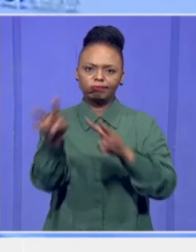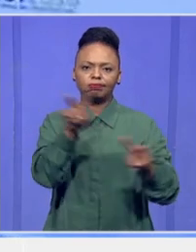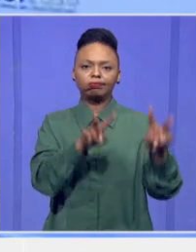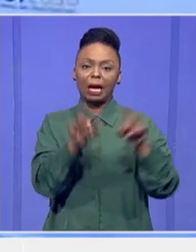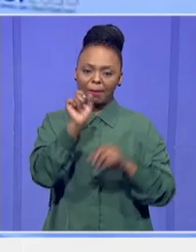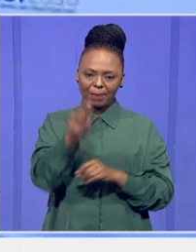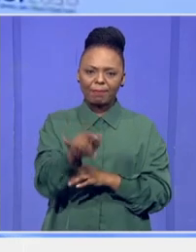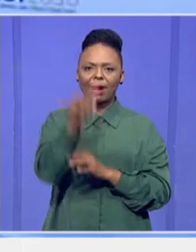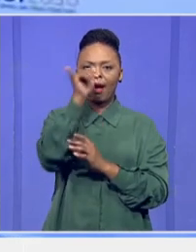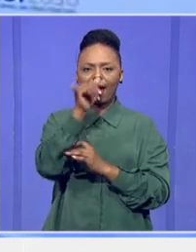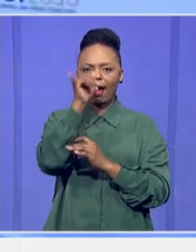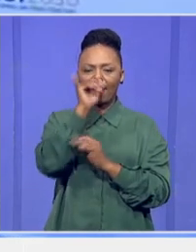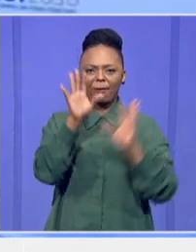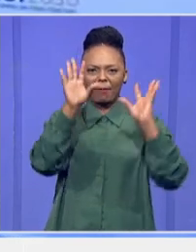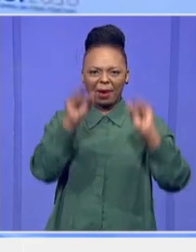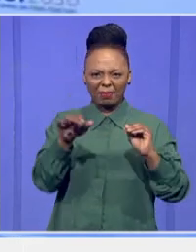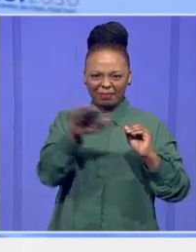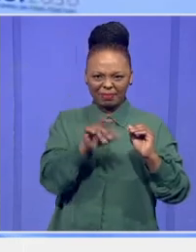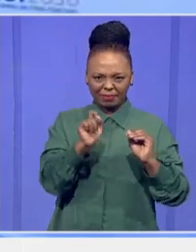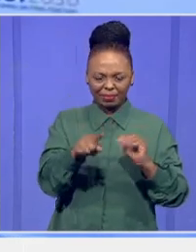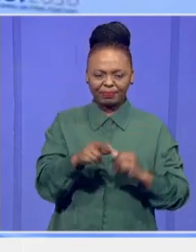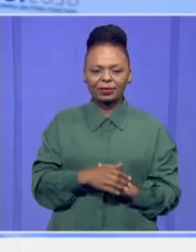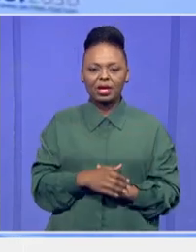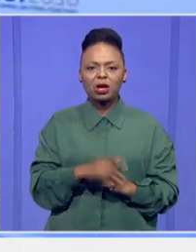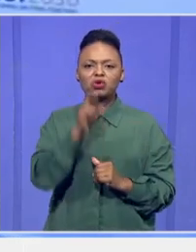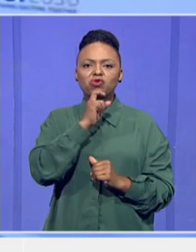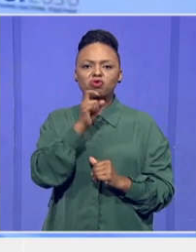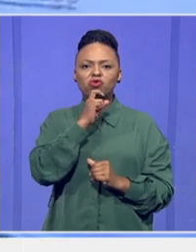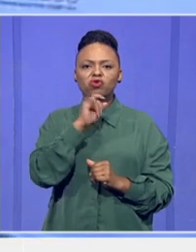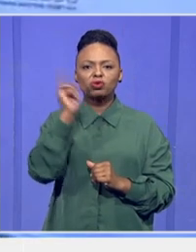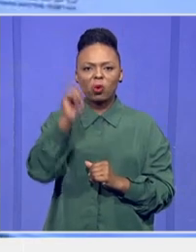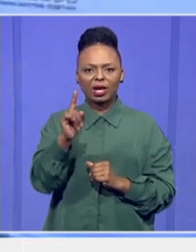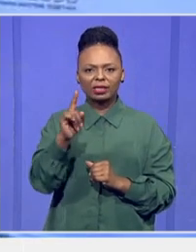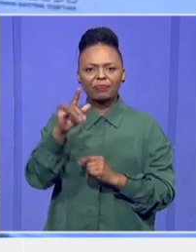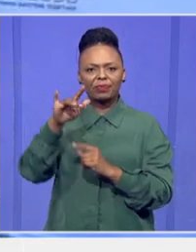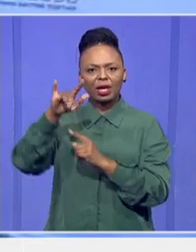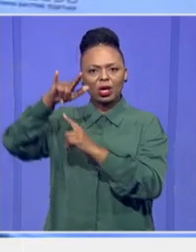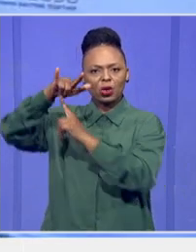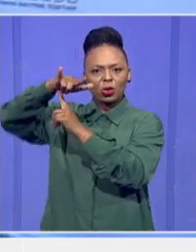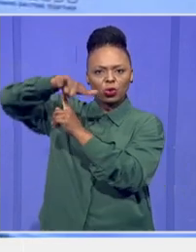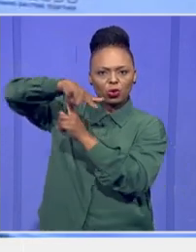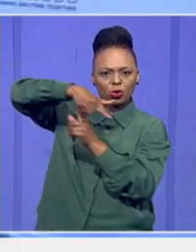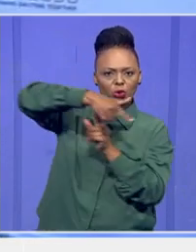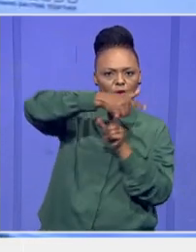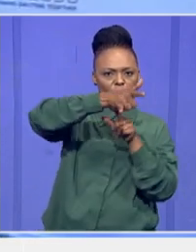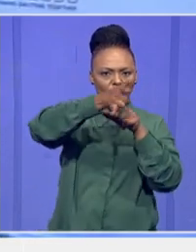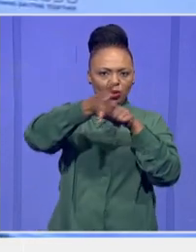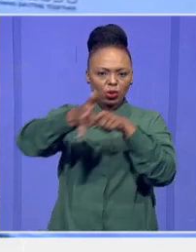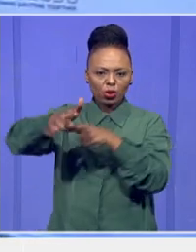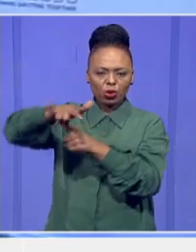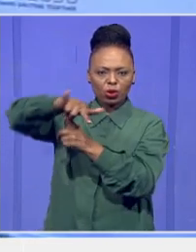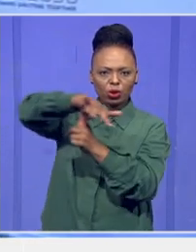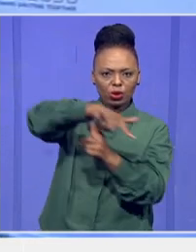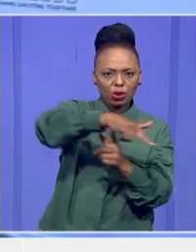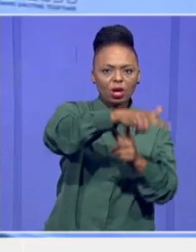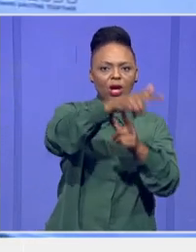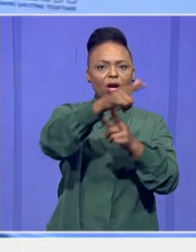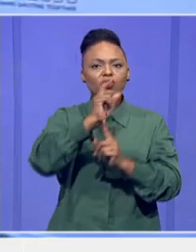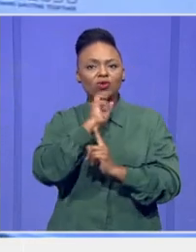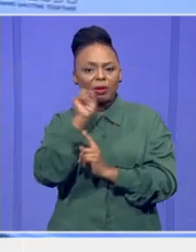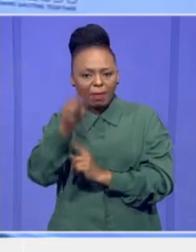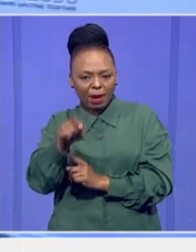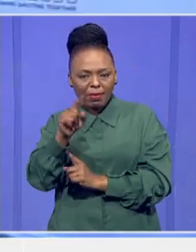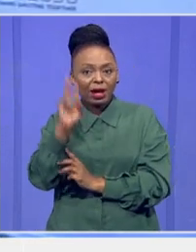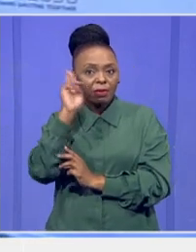the crime, they will be using drones. Now, we remember that we first heard about the use of drones